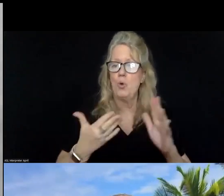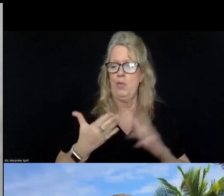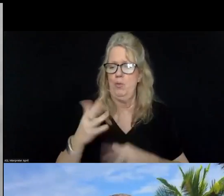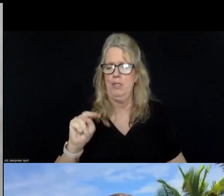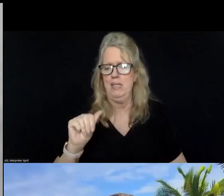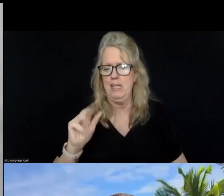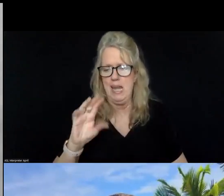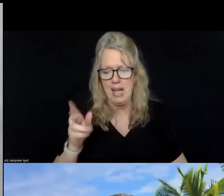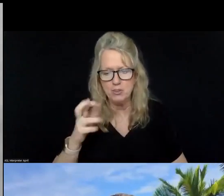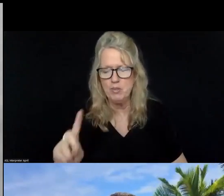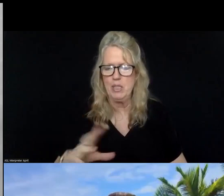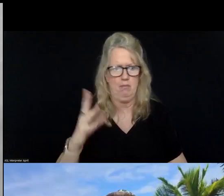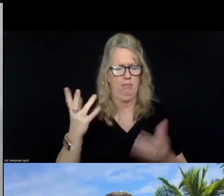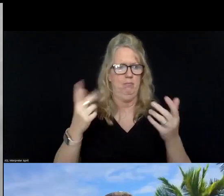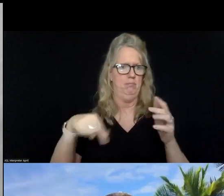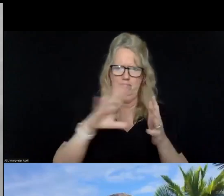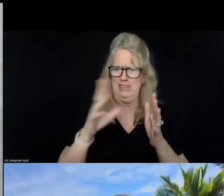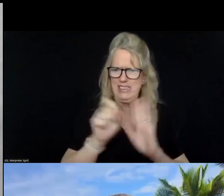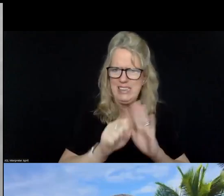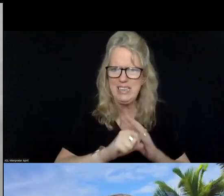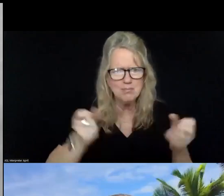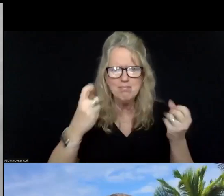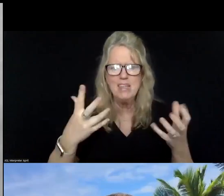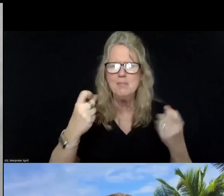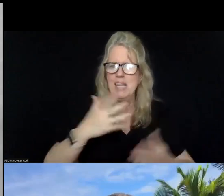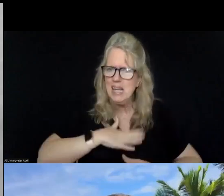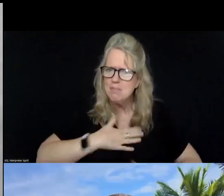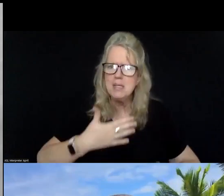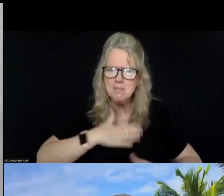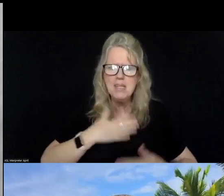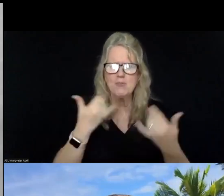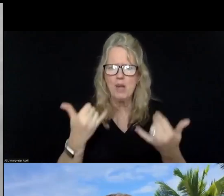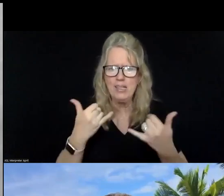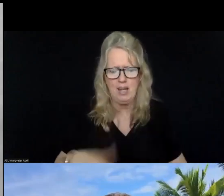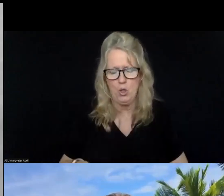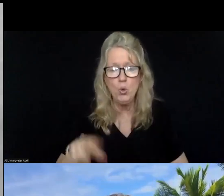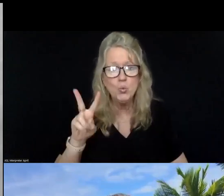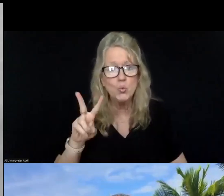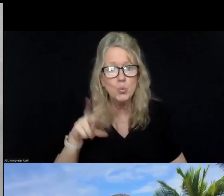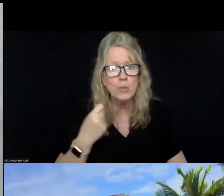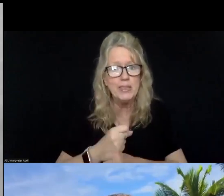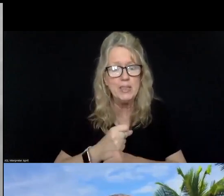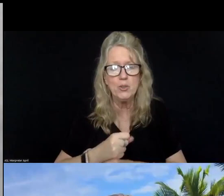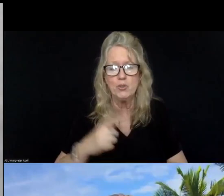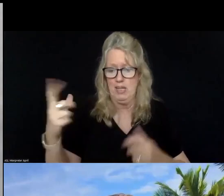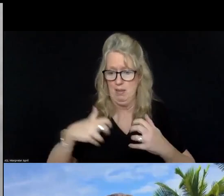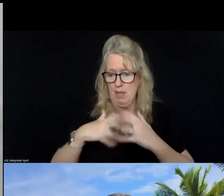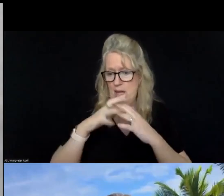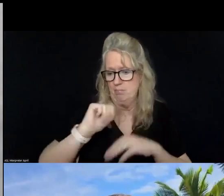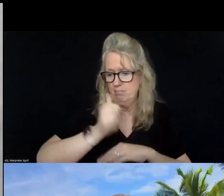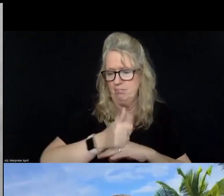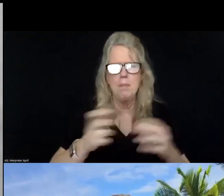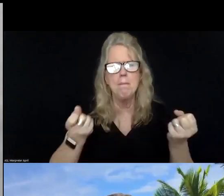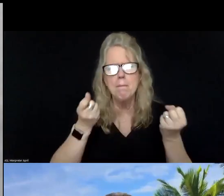to the states, and many are admitting still at this juncture, almost 2 years into its implementation, there are